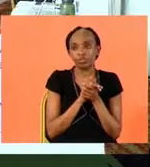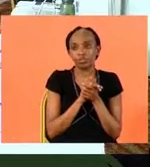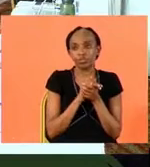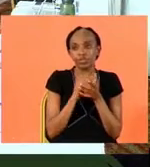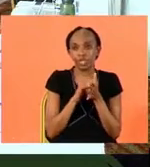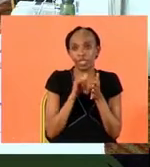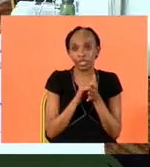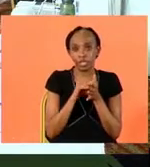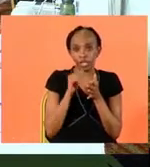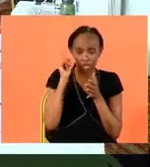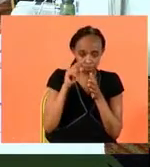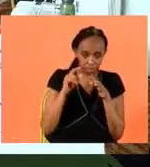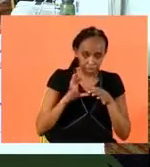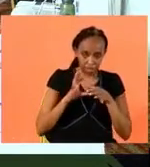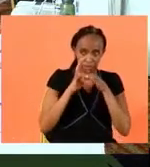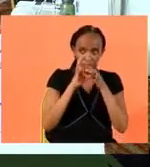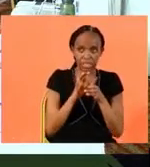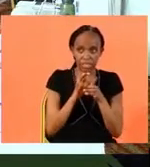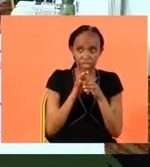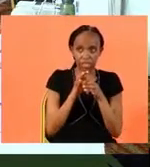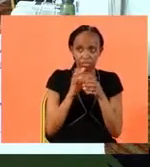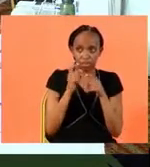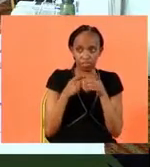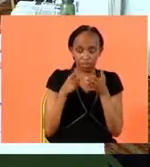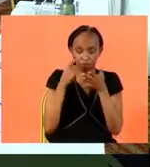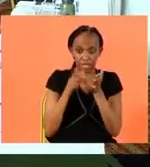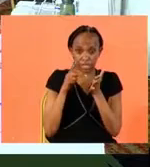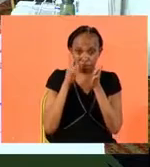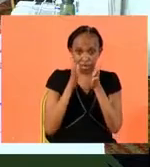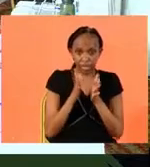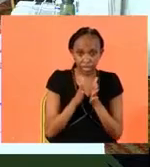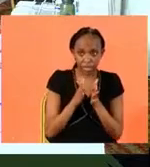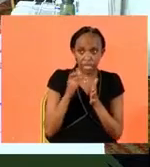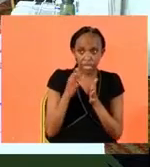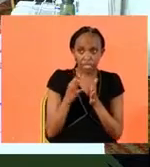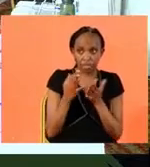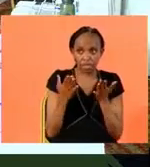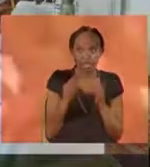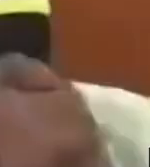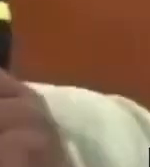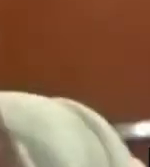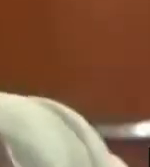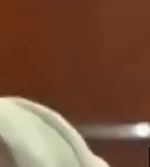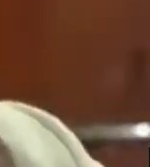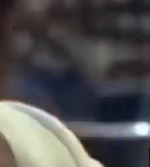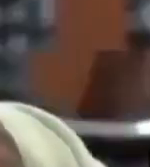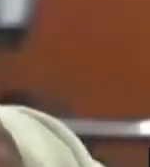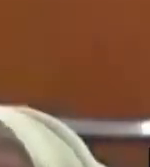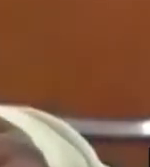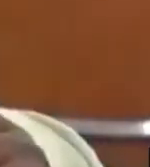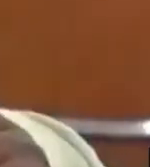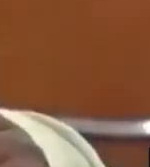that has to be collected from taxpayers, whether they are individuals or